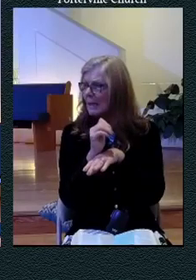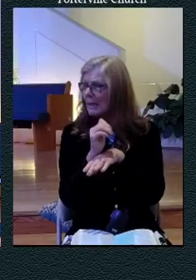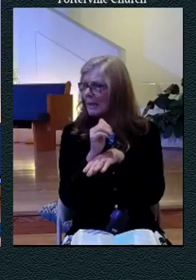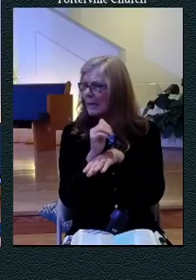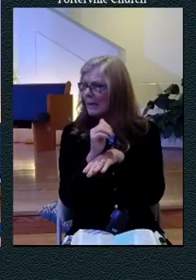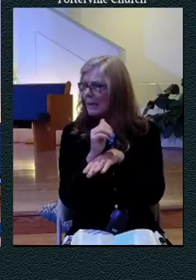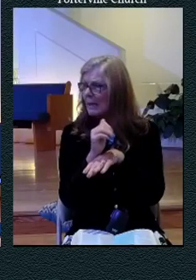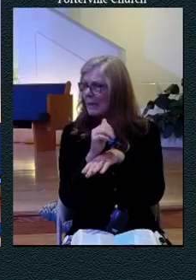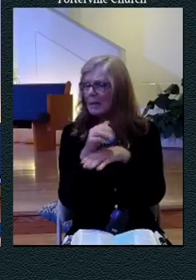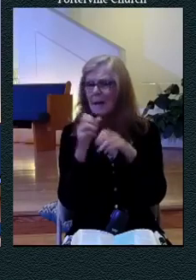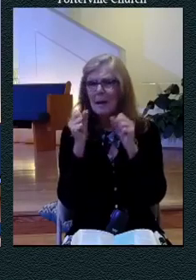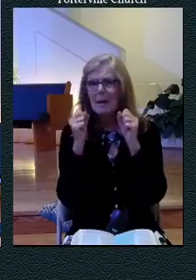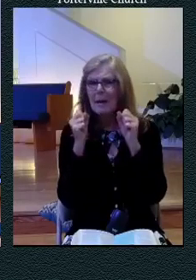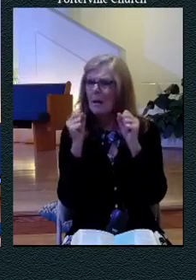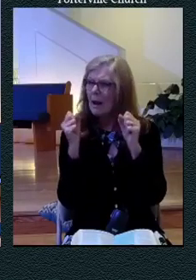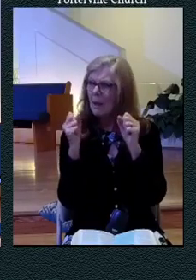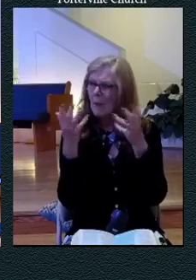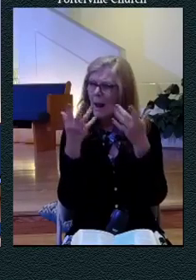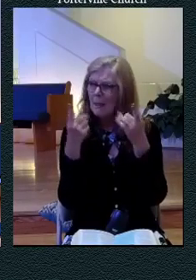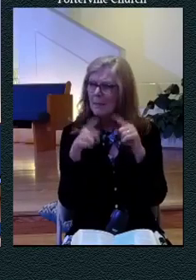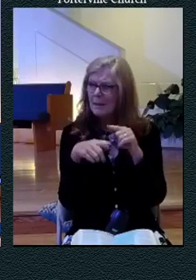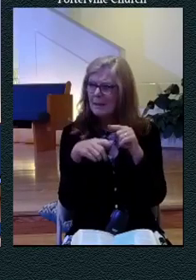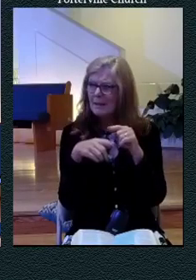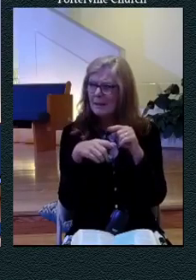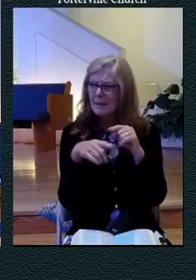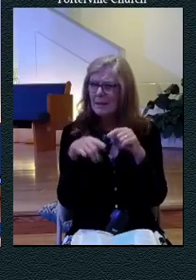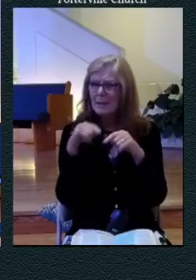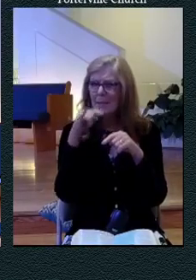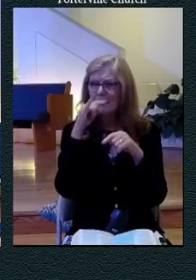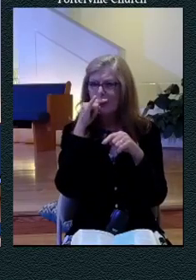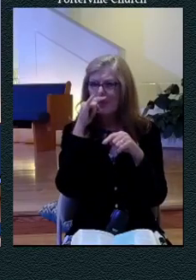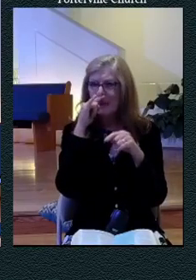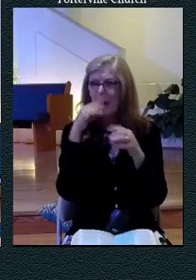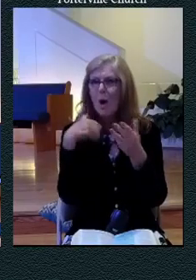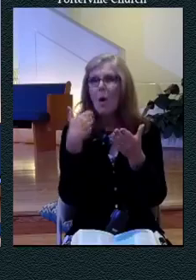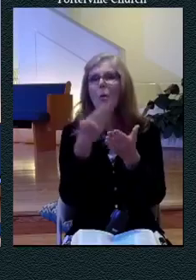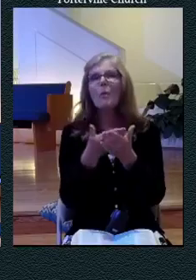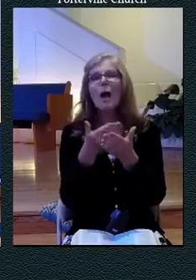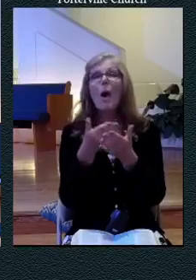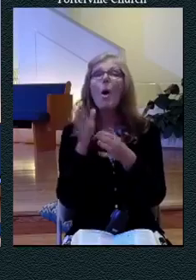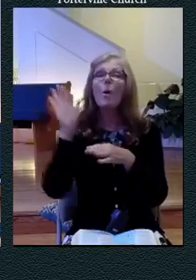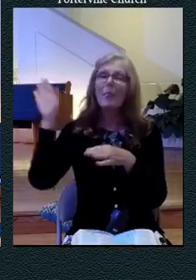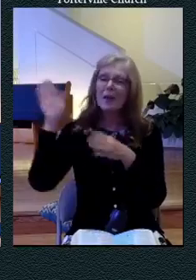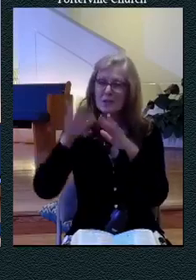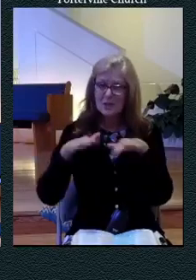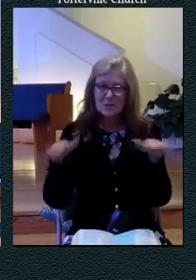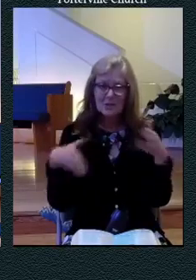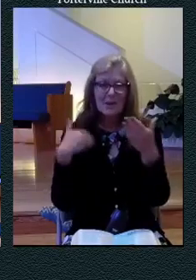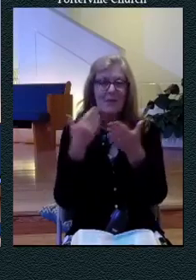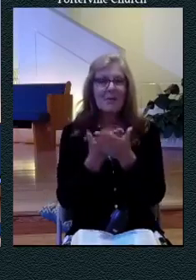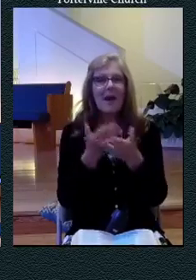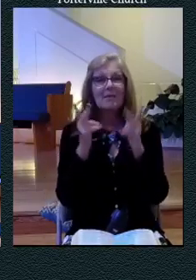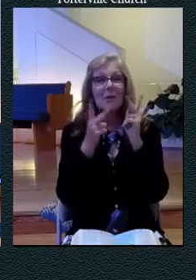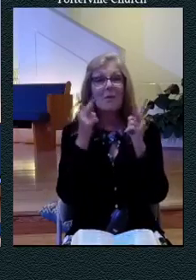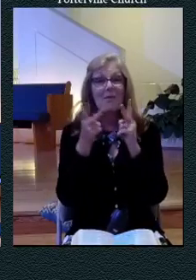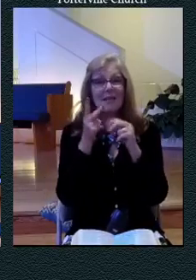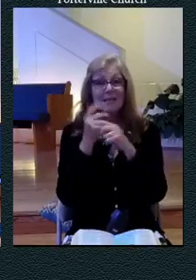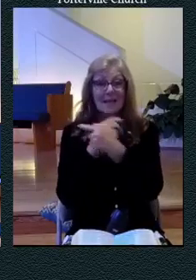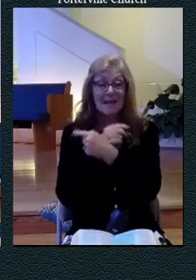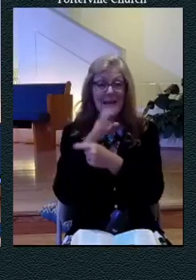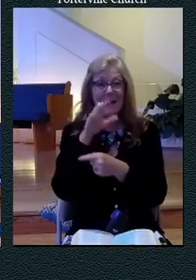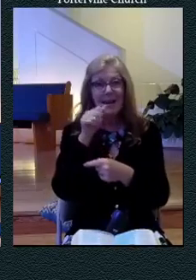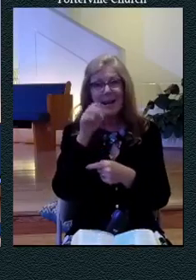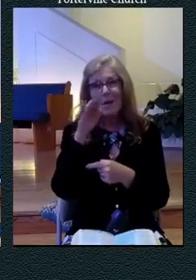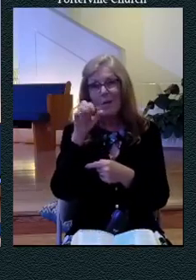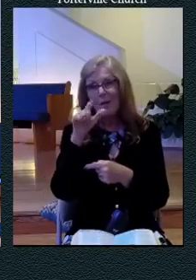amazing how God works. And ask Julie and Kevin about that. Anyway, well, all who